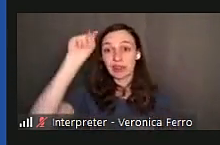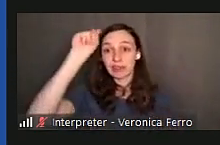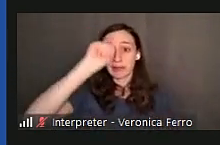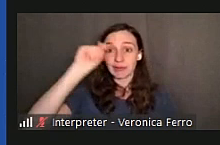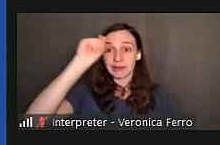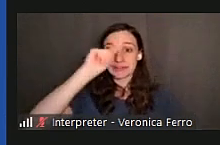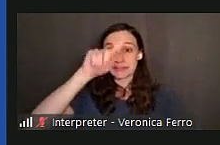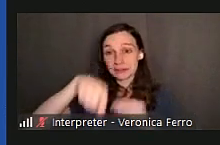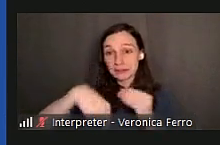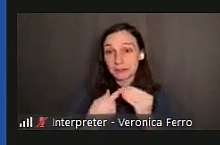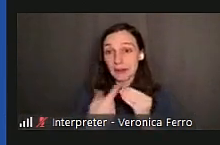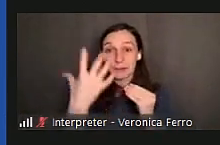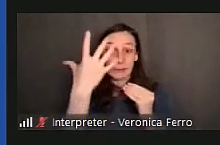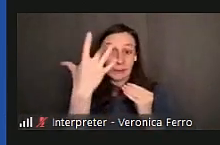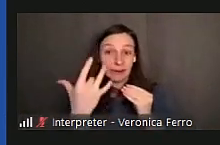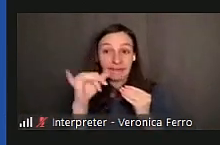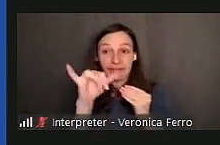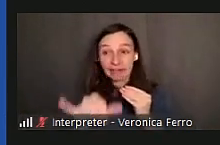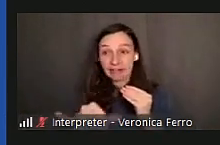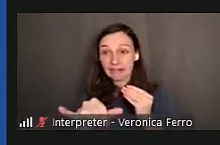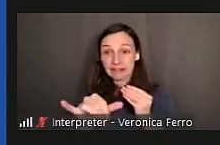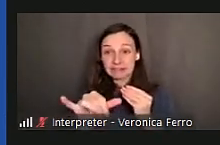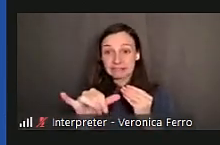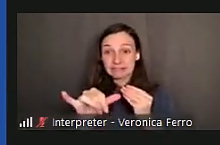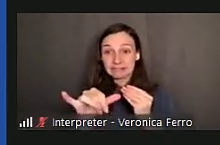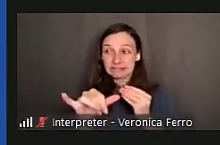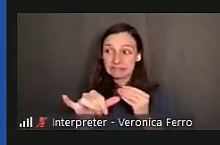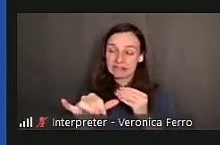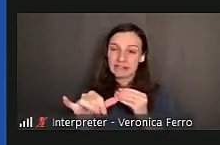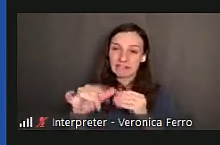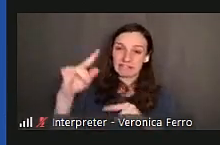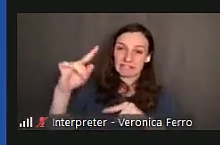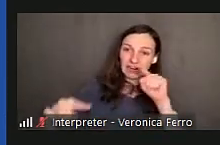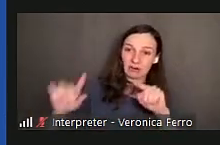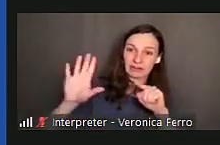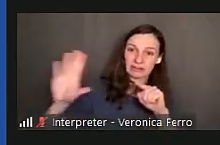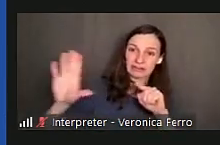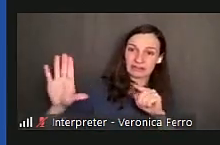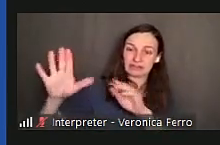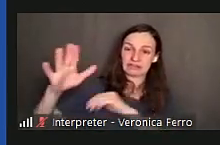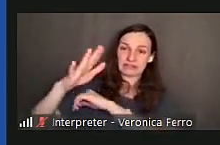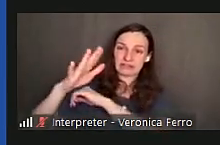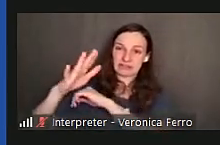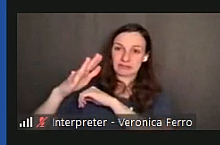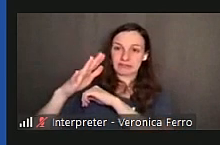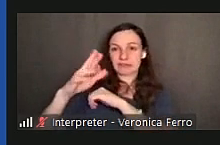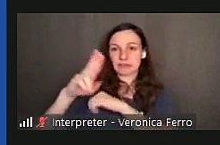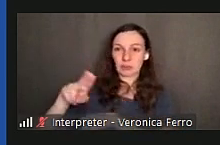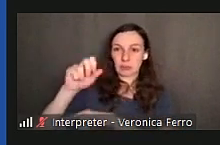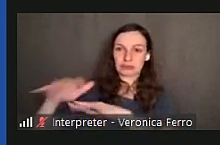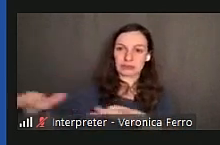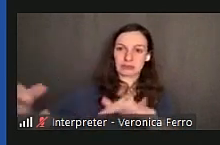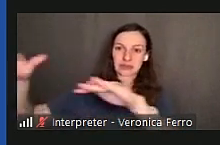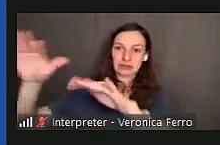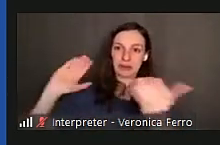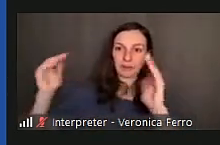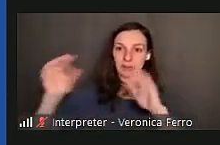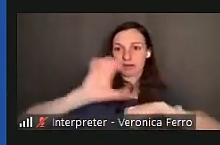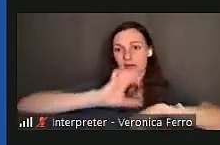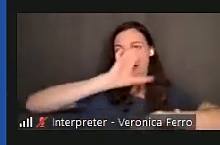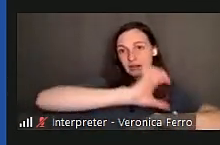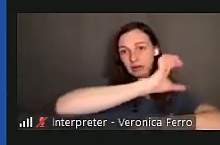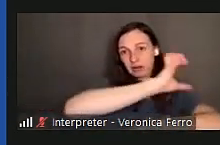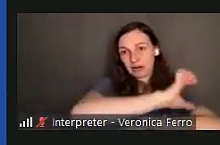that throughout the pandemic, we have seen quite a bit of variability from place to place. We know that, you know, it hasn't been